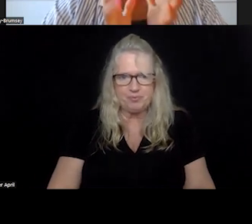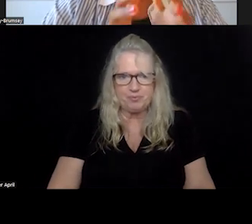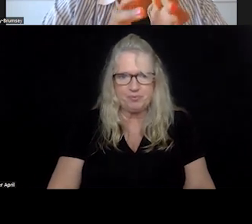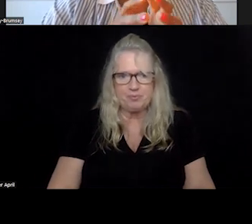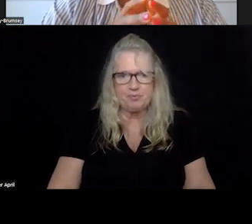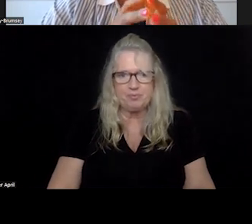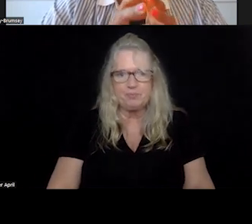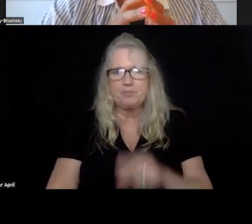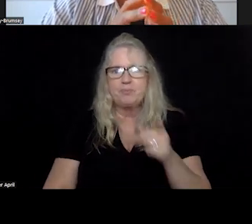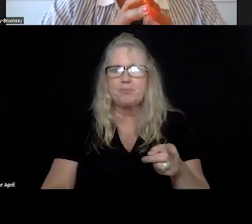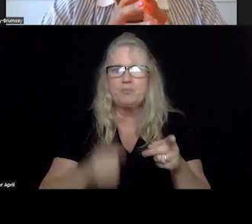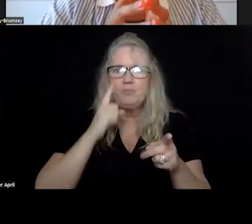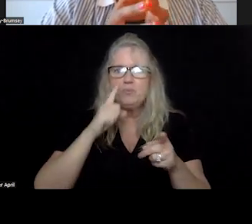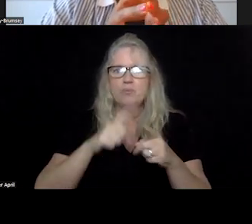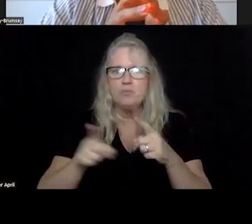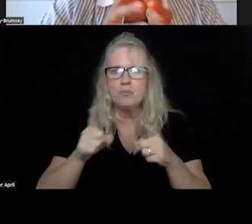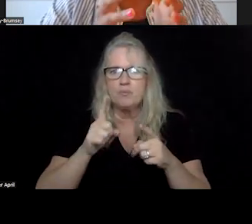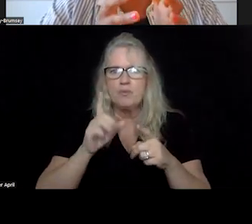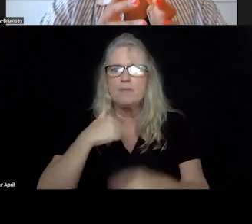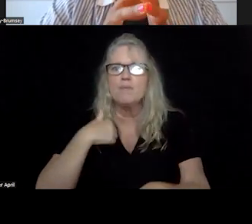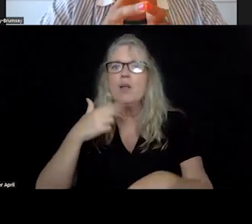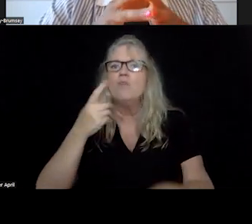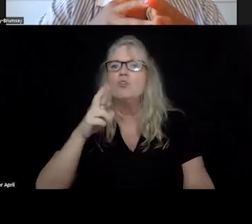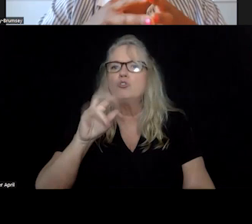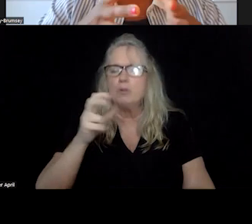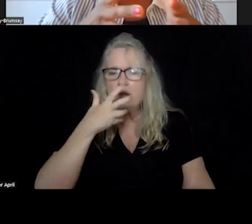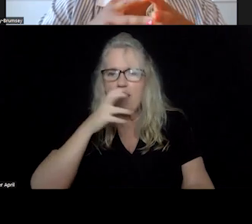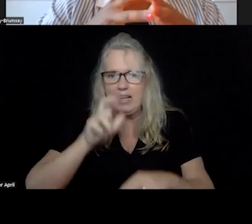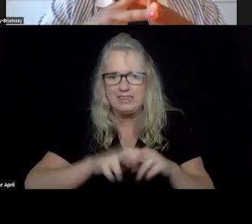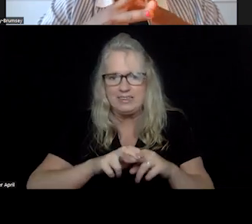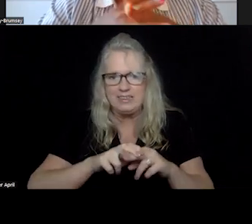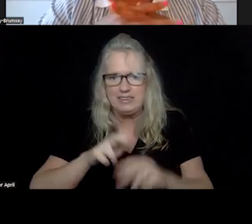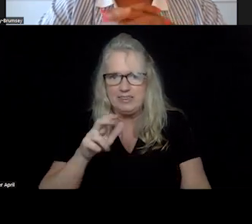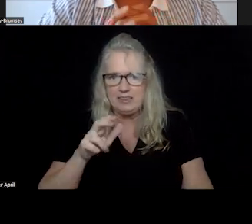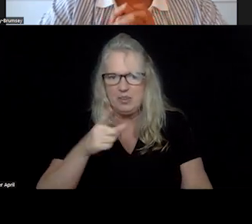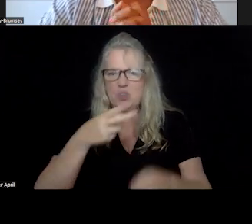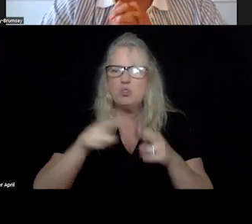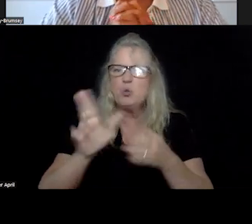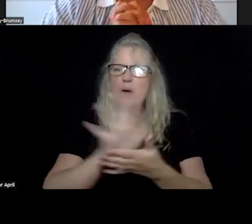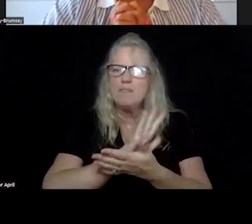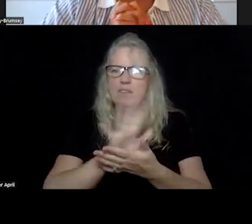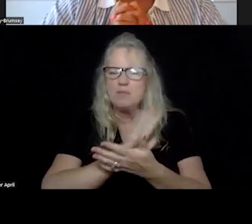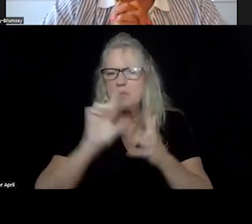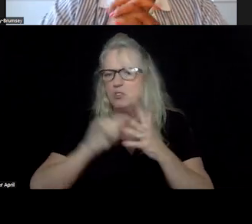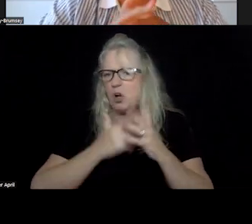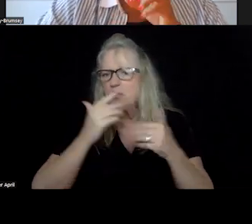This is a setup here for our Trivia Hot Seat contestants' parents, a short video to get us kicked off.